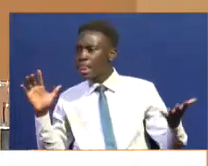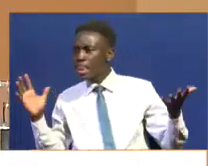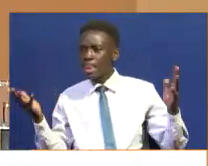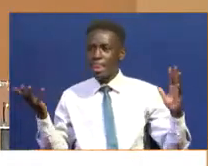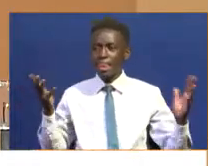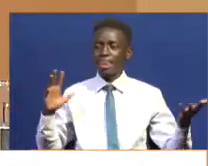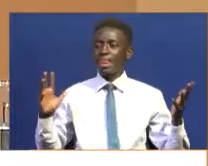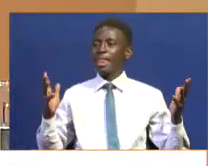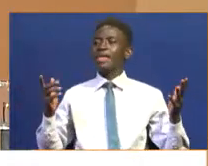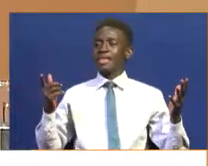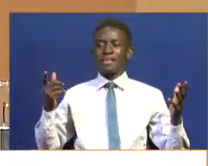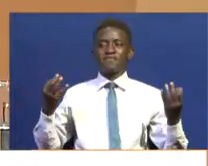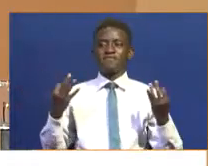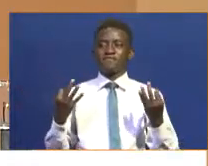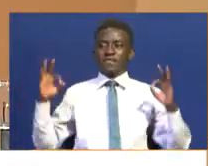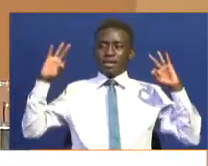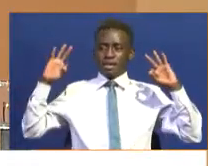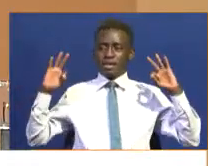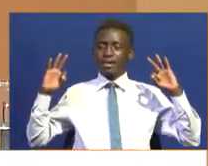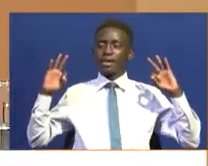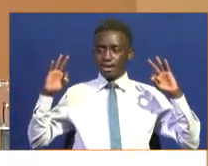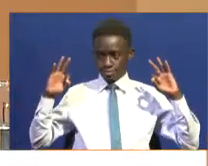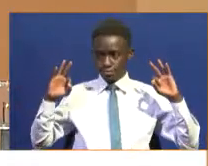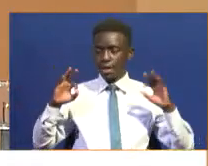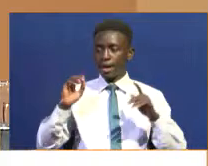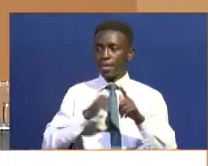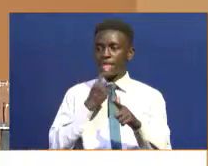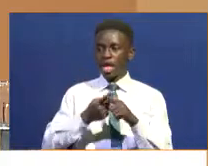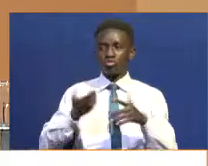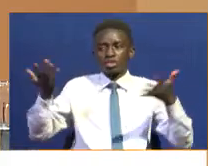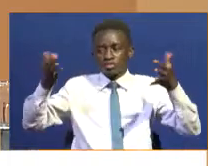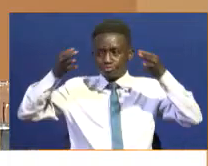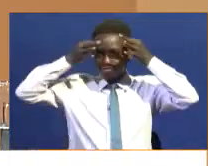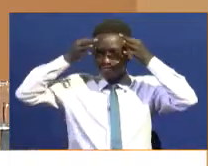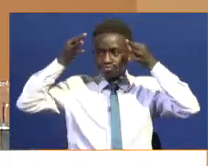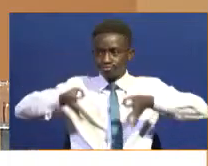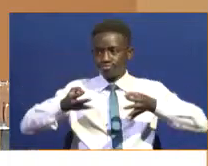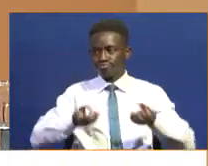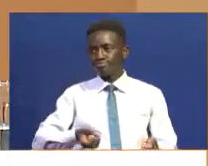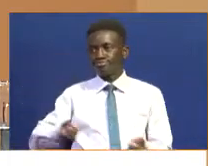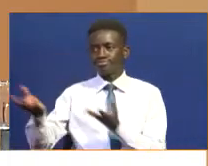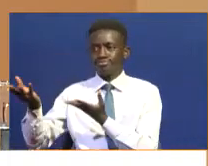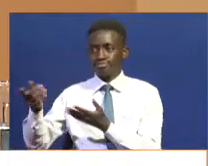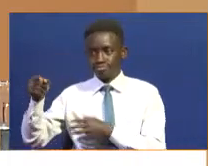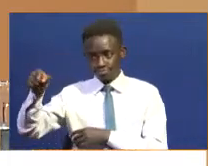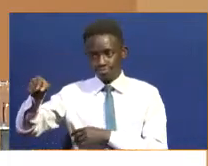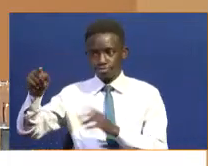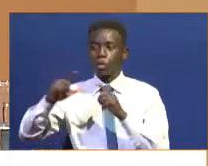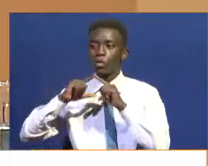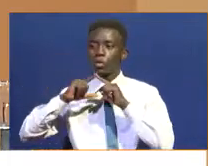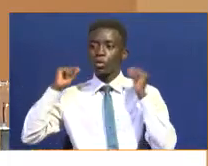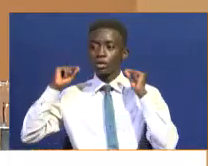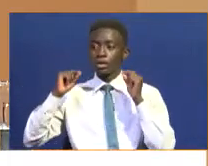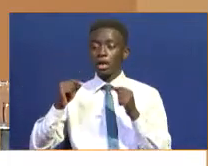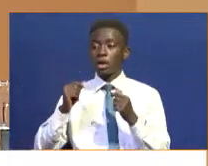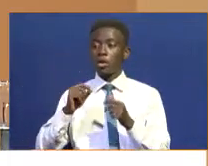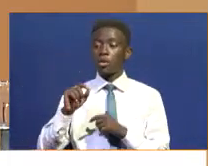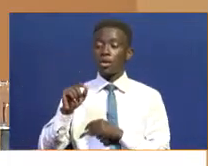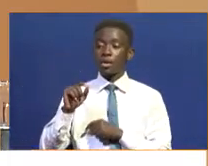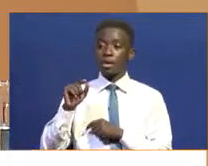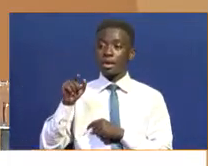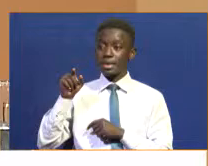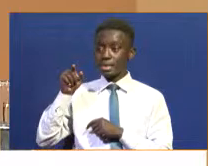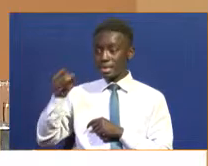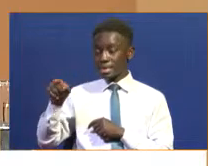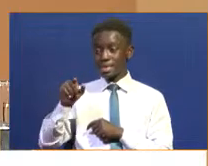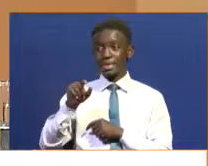think that for that matter, it was a compromise country. So the question of whether then it was at the end that